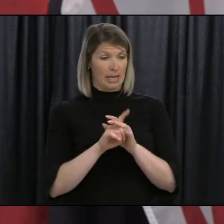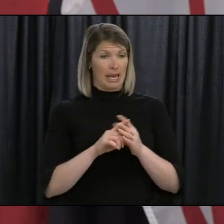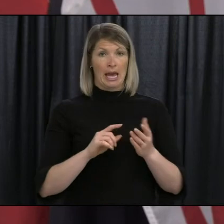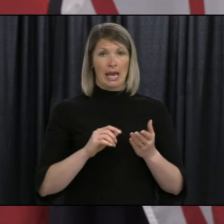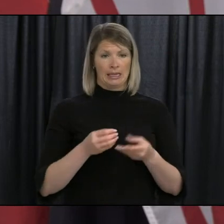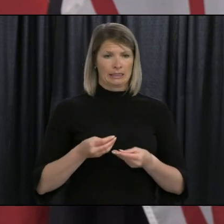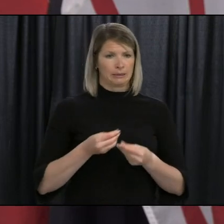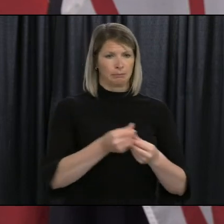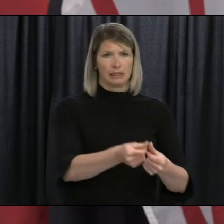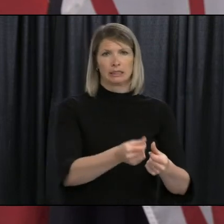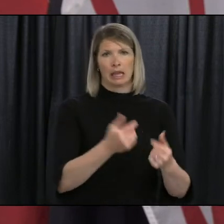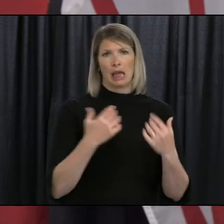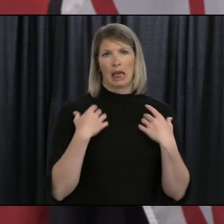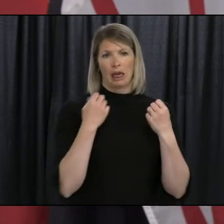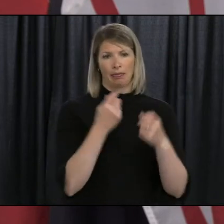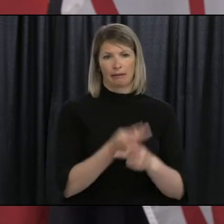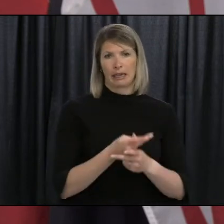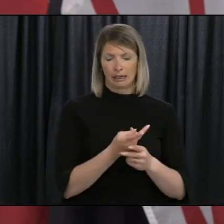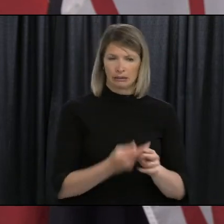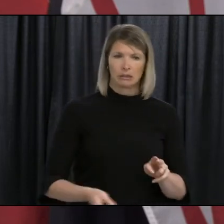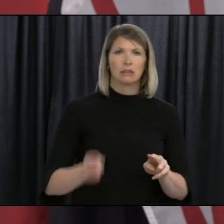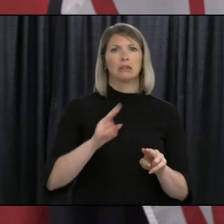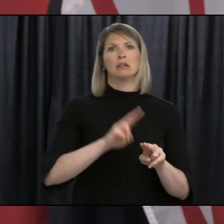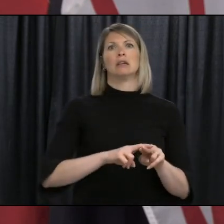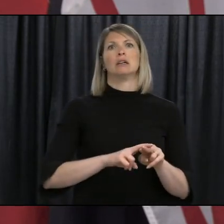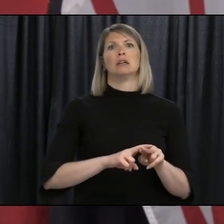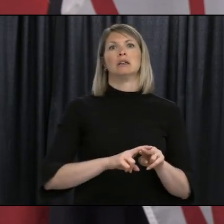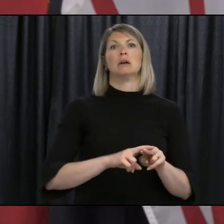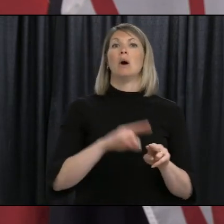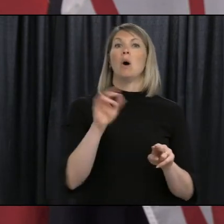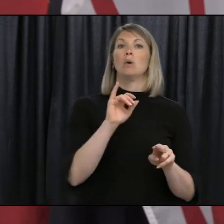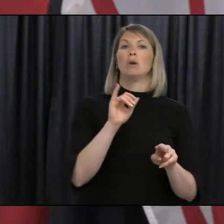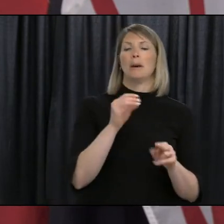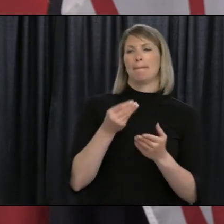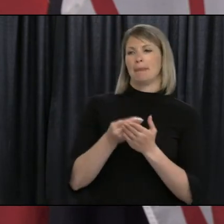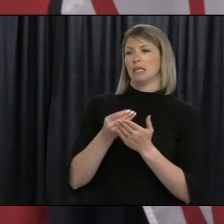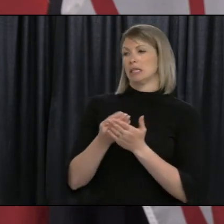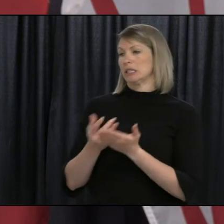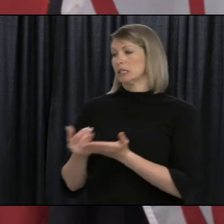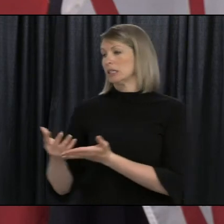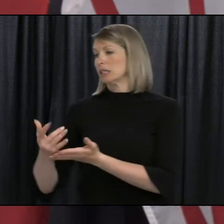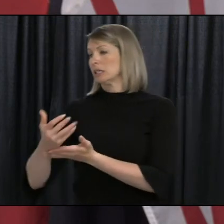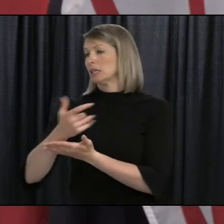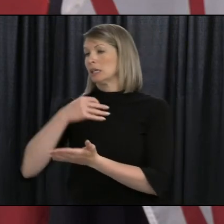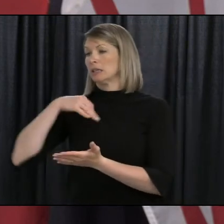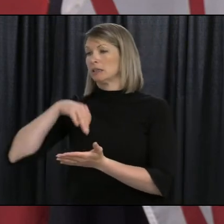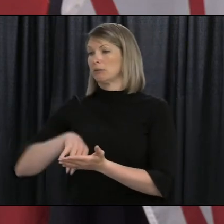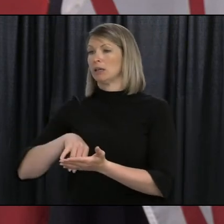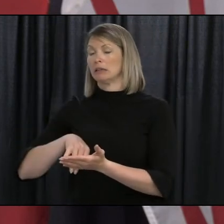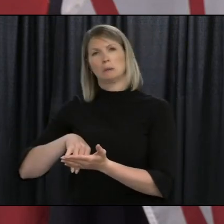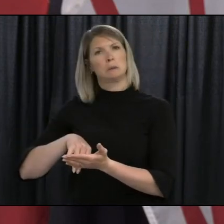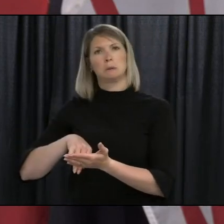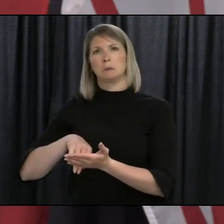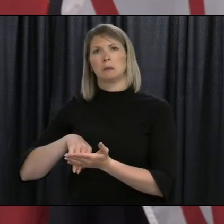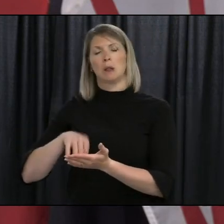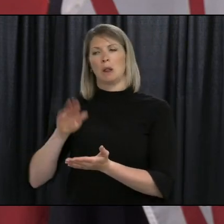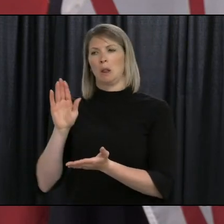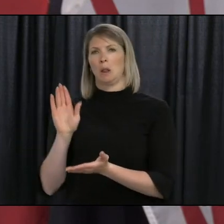were affected, and revenues in the province were affected, and the economy was essentially shut